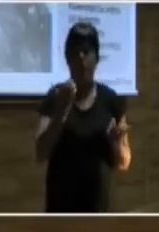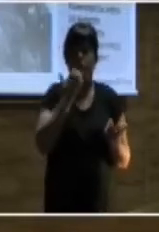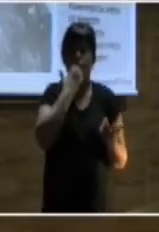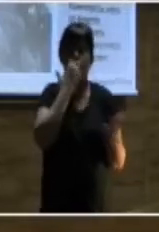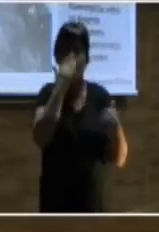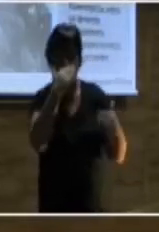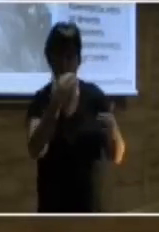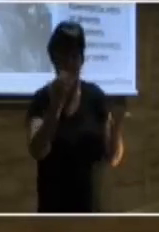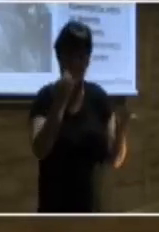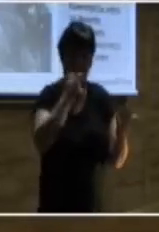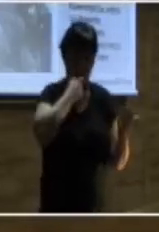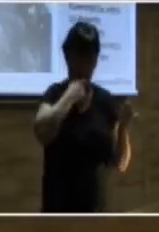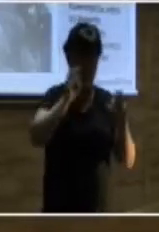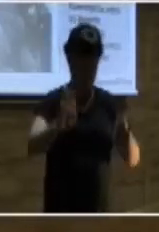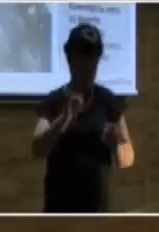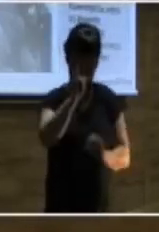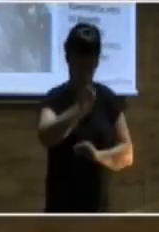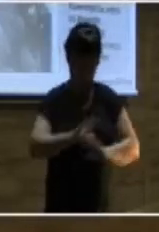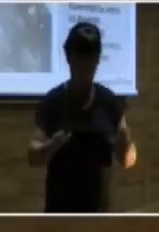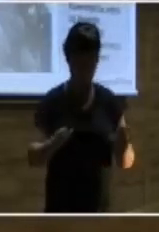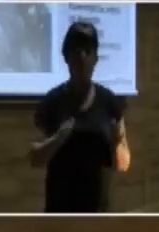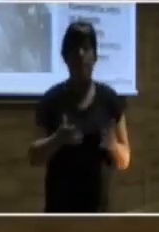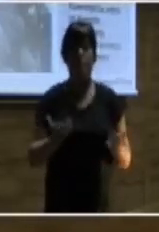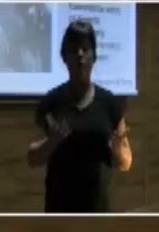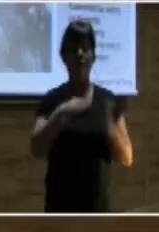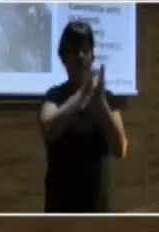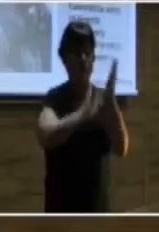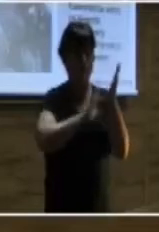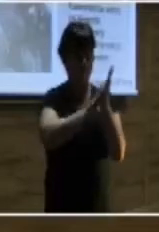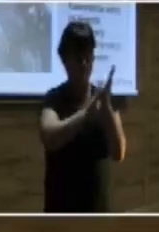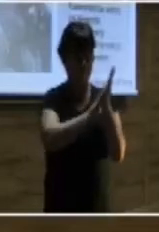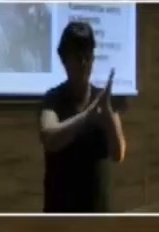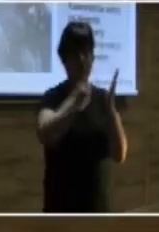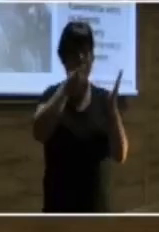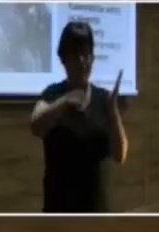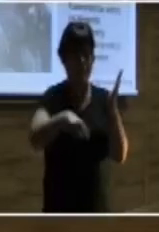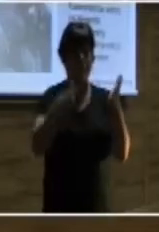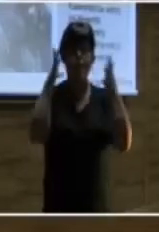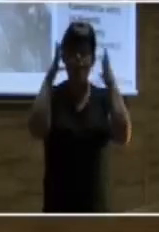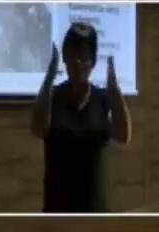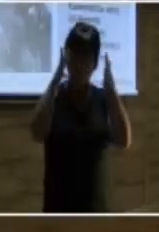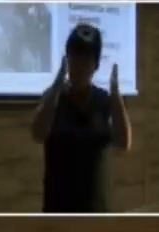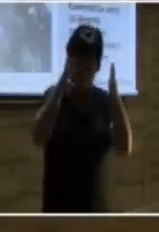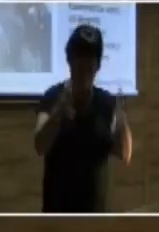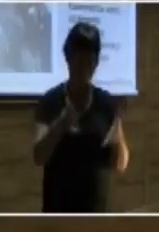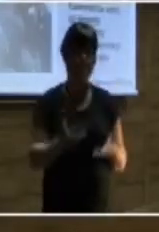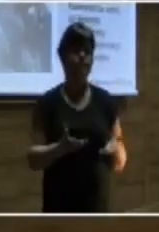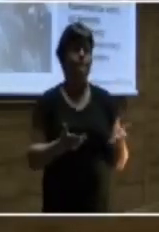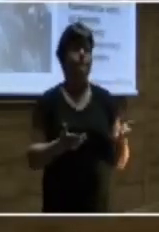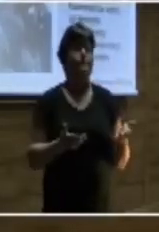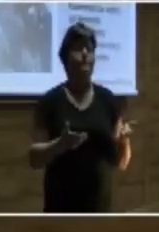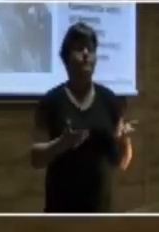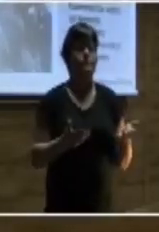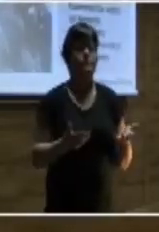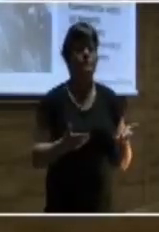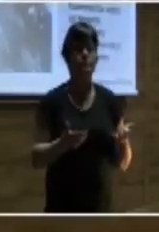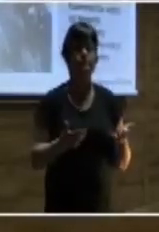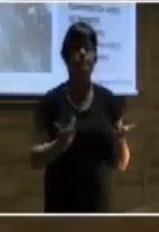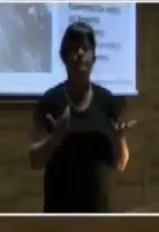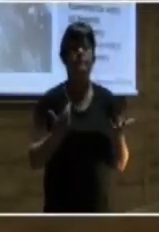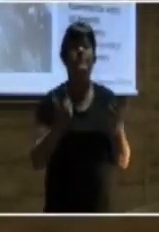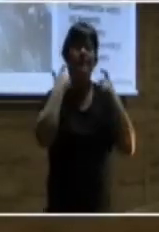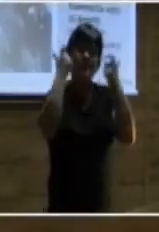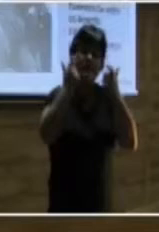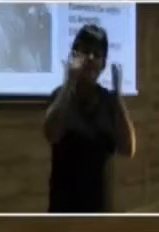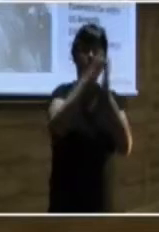recommendations, how to provide a framework for action at a global level, but also